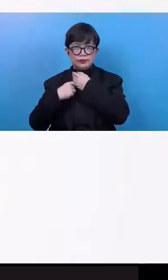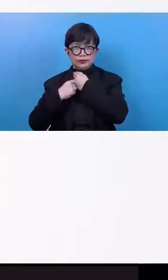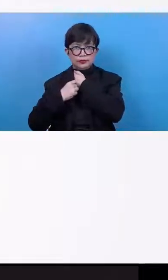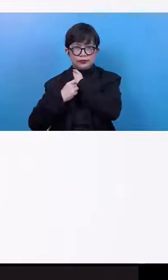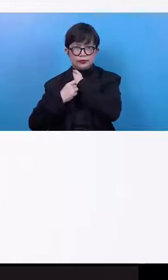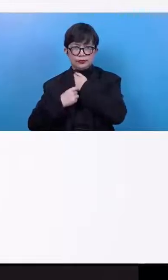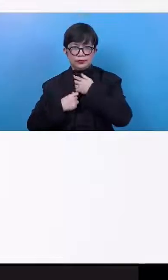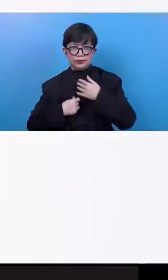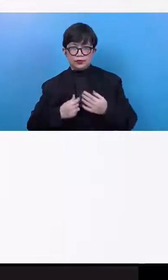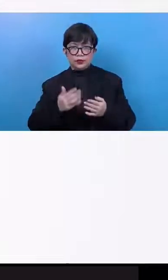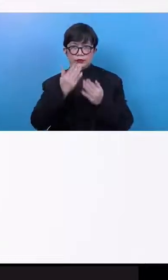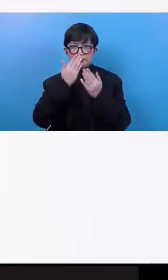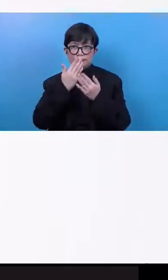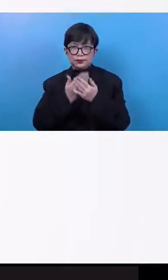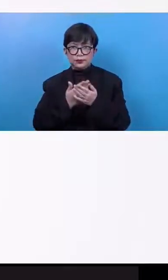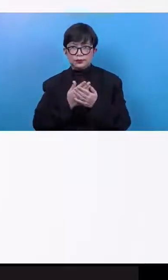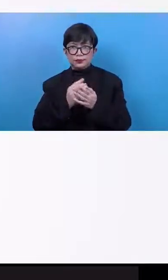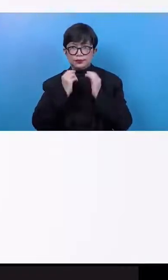Thank you.